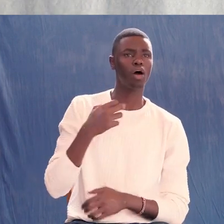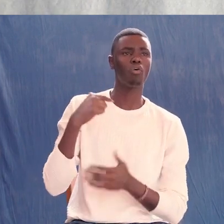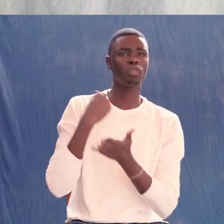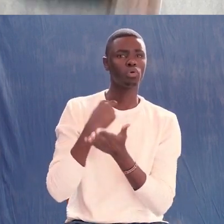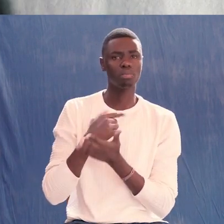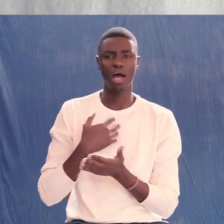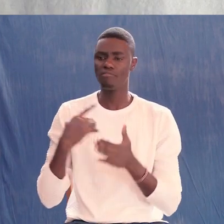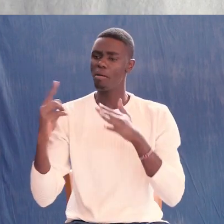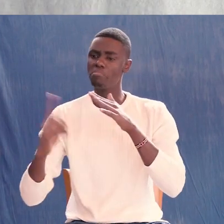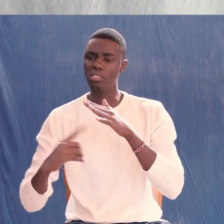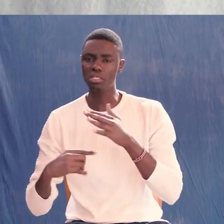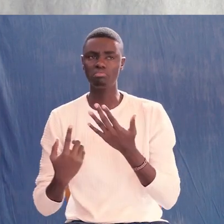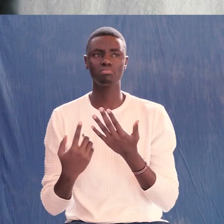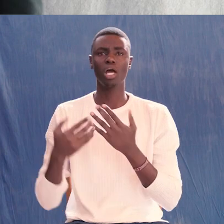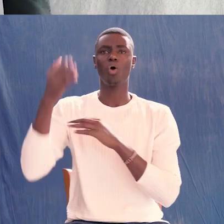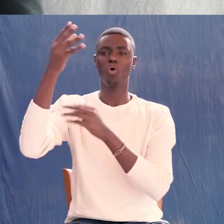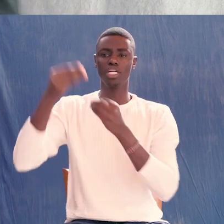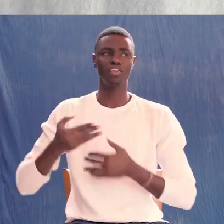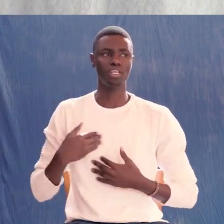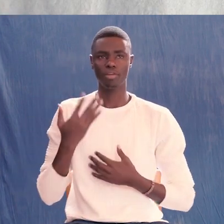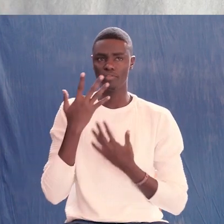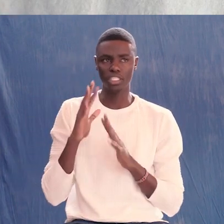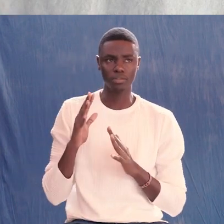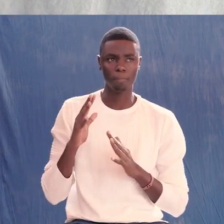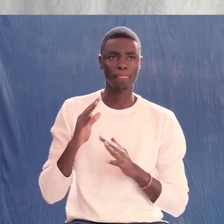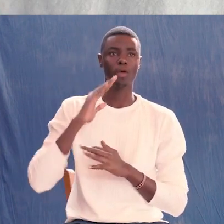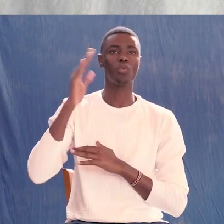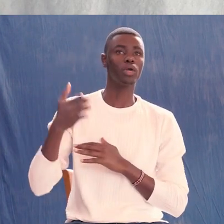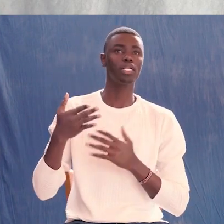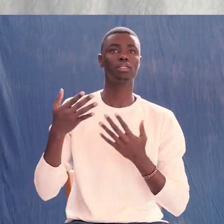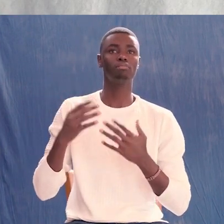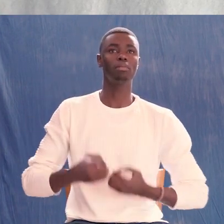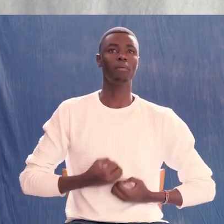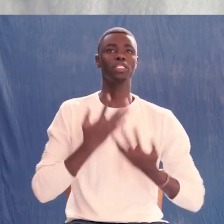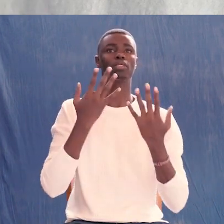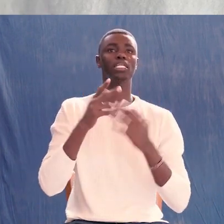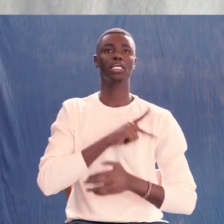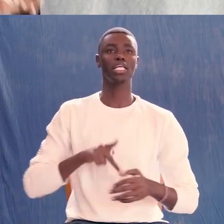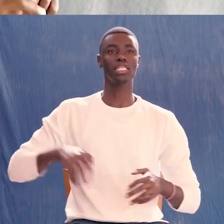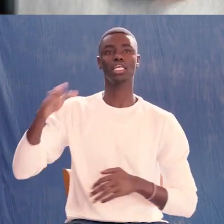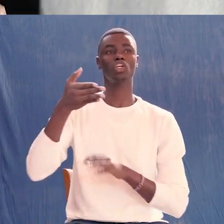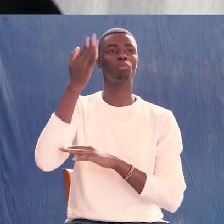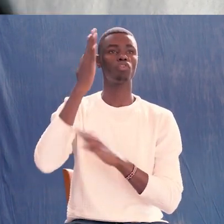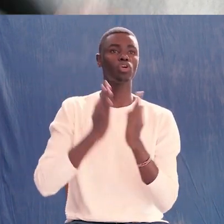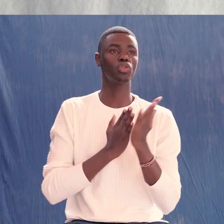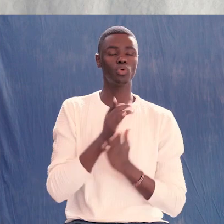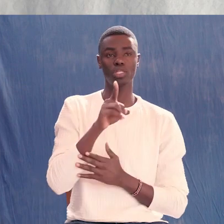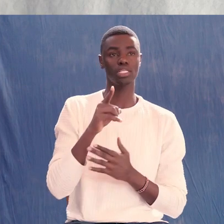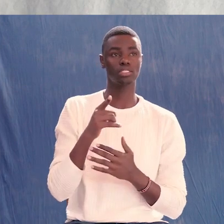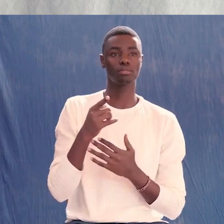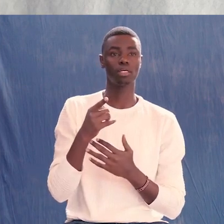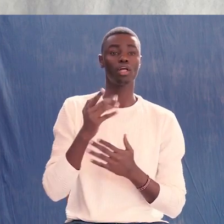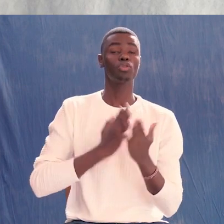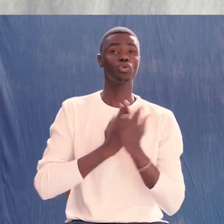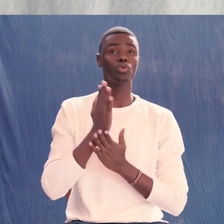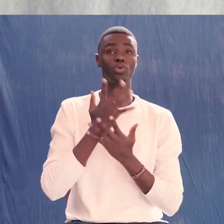got this ministry that God has given to me. I'm out there, I'm expressing the kingdom of God through this thing that I'm doing or through